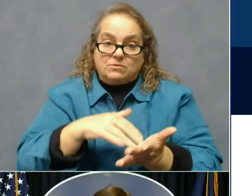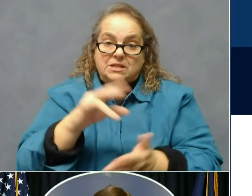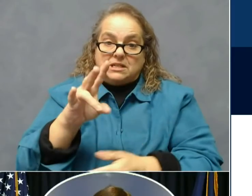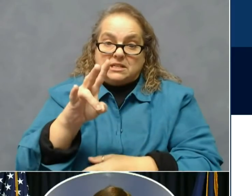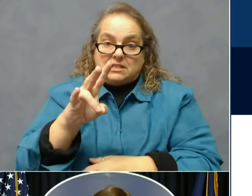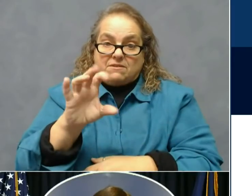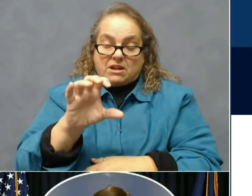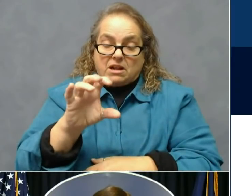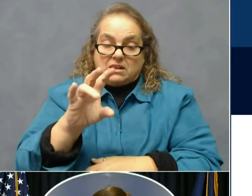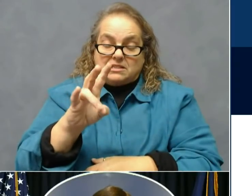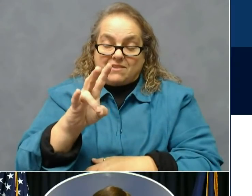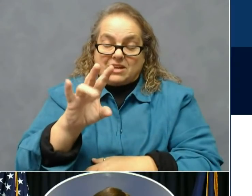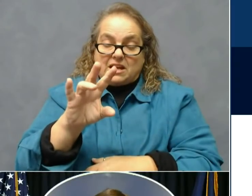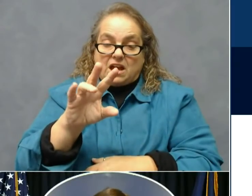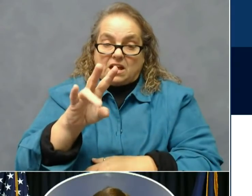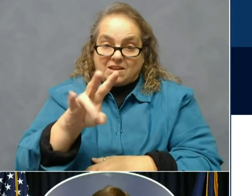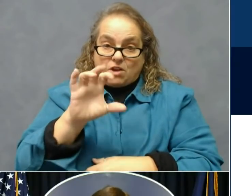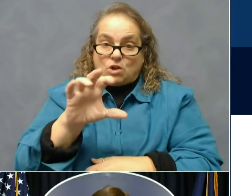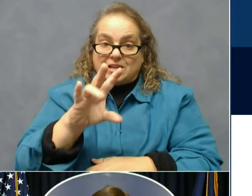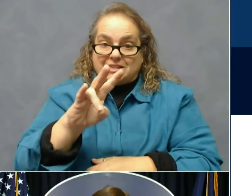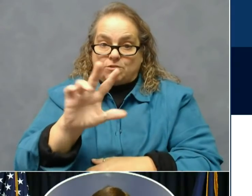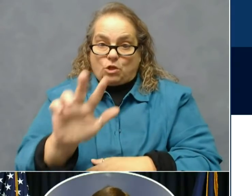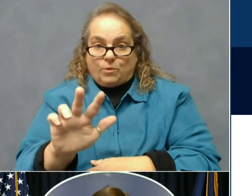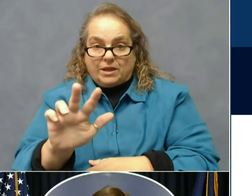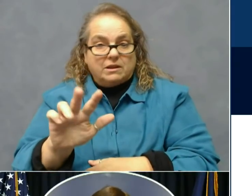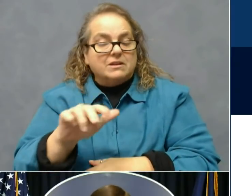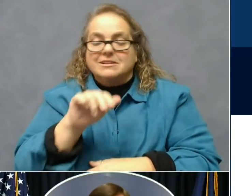49,773. So not enough,